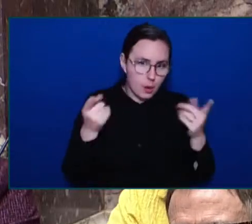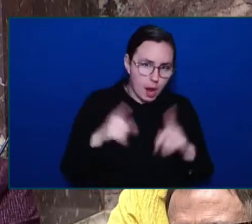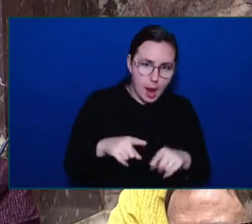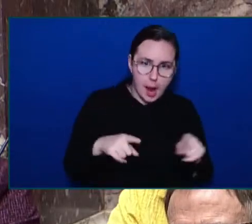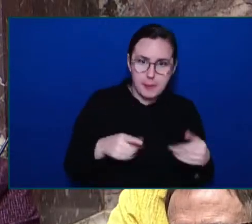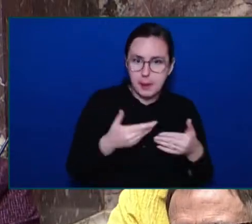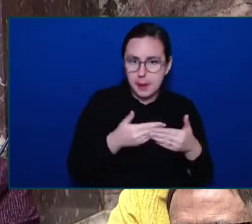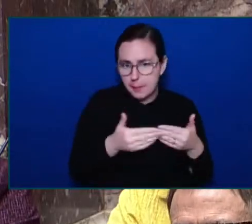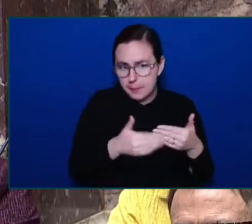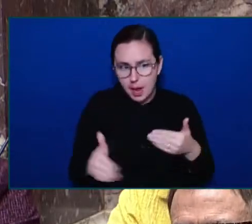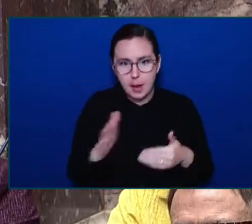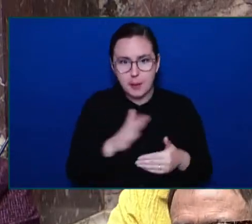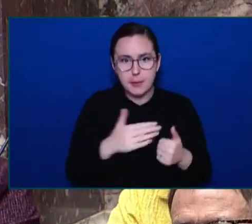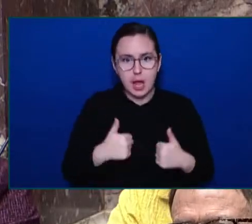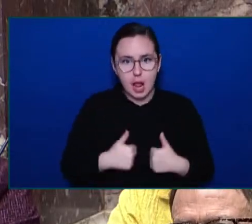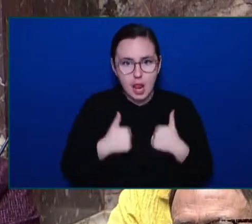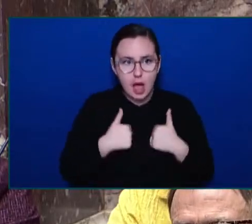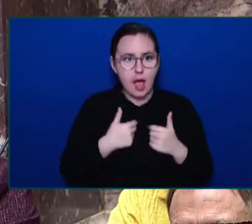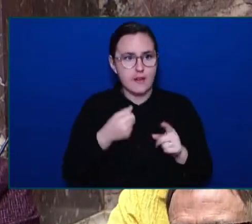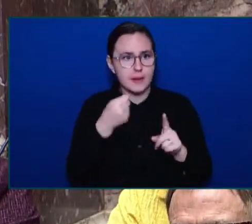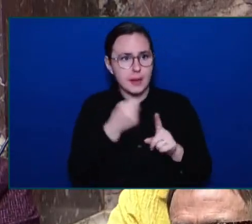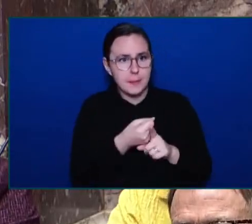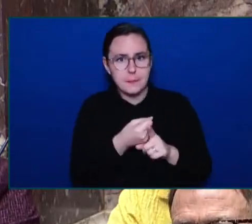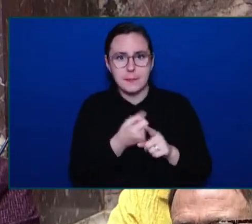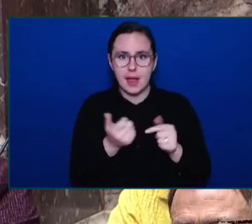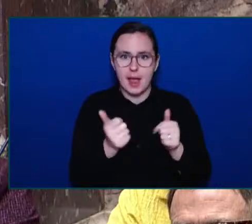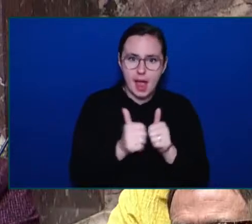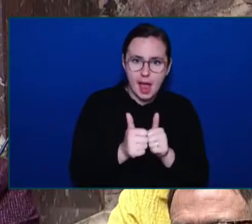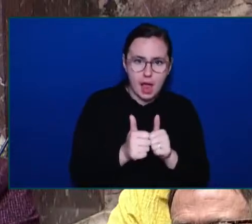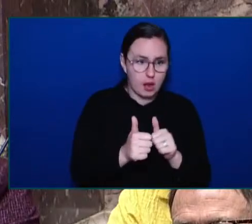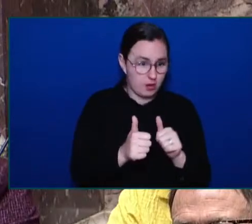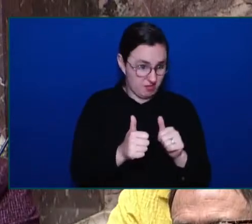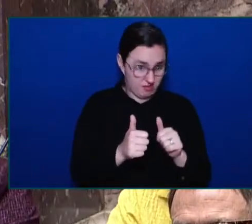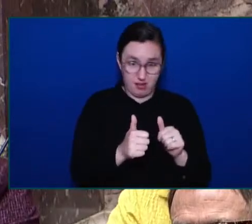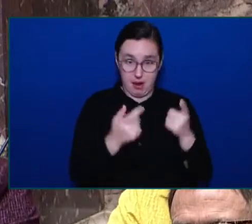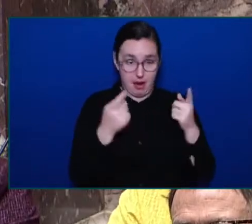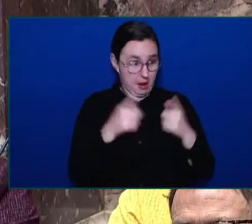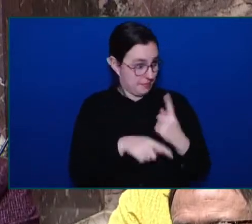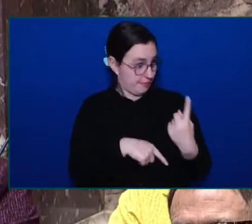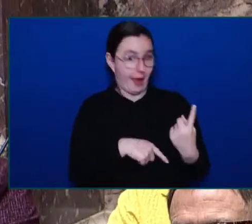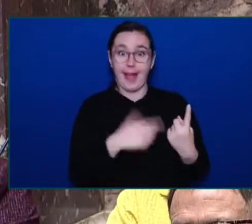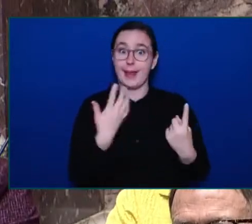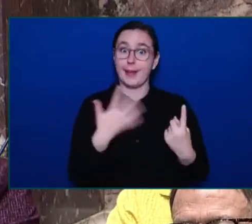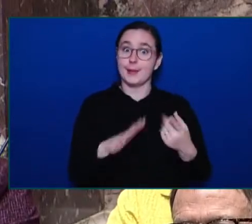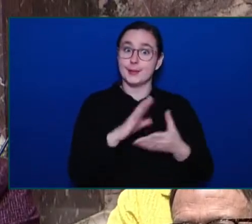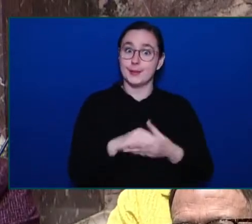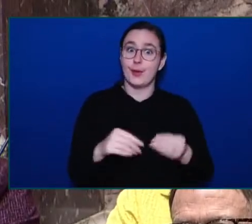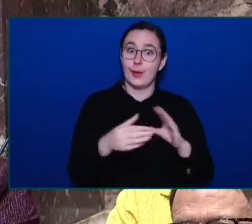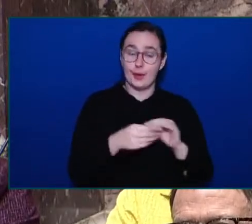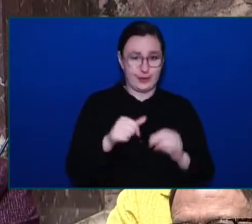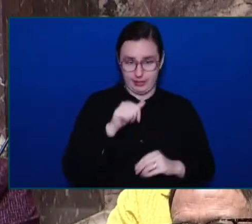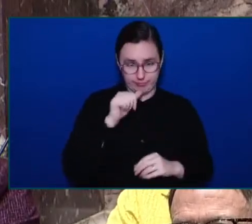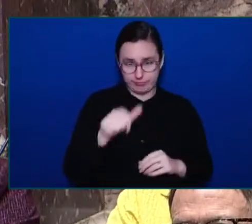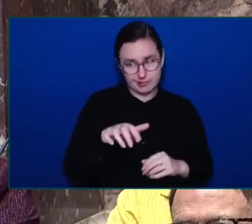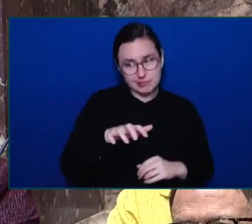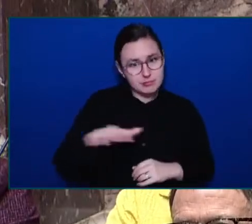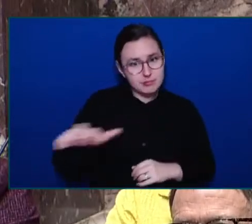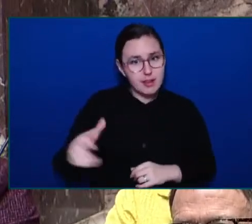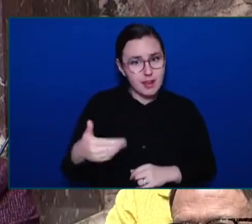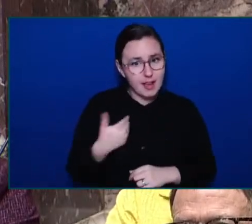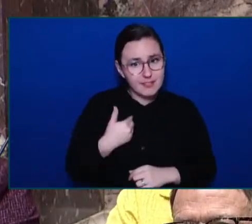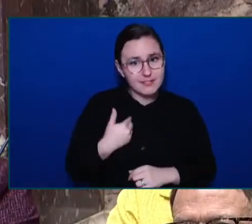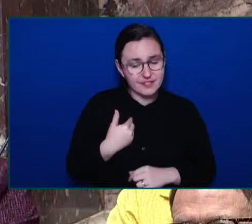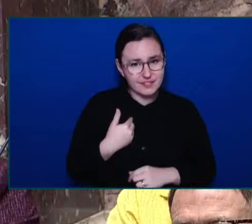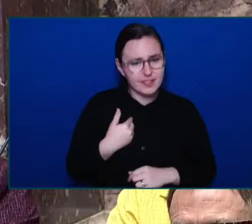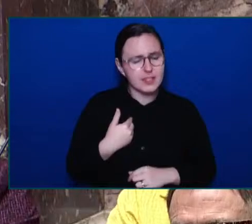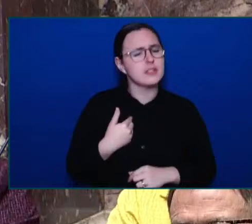exactly the same situation. More than ever, it is time for a change in direction, and the Premier now